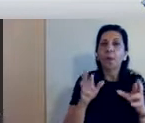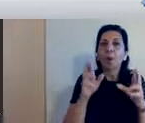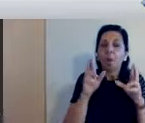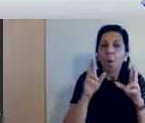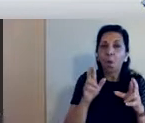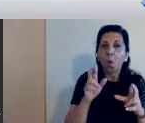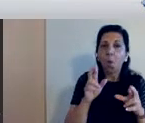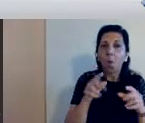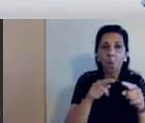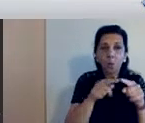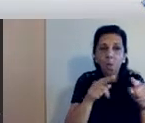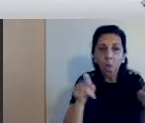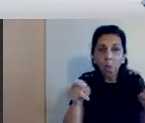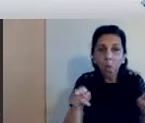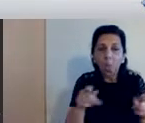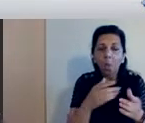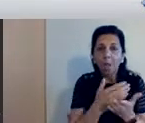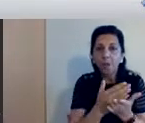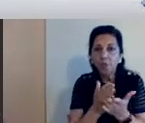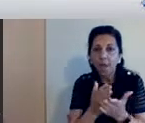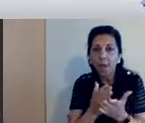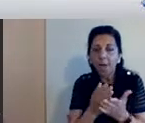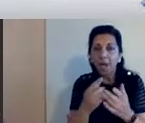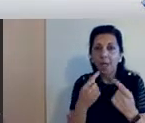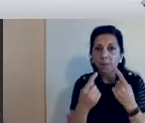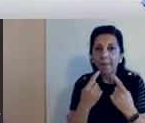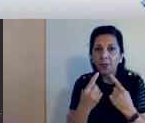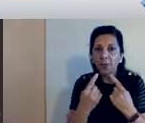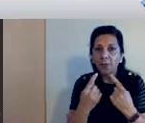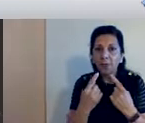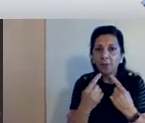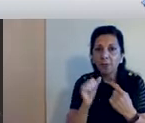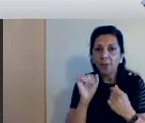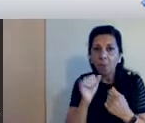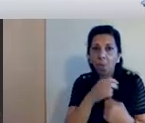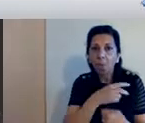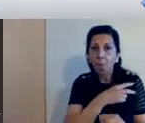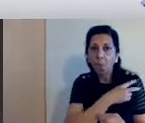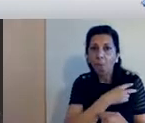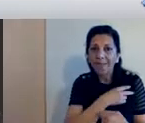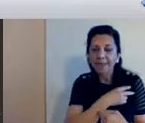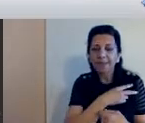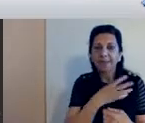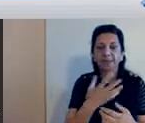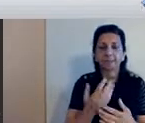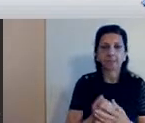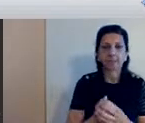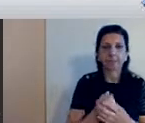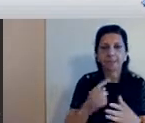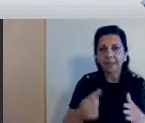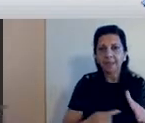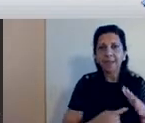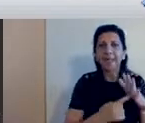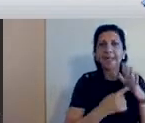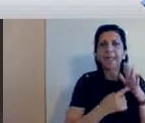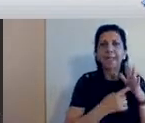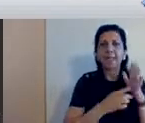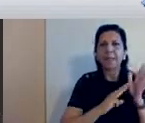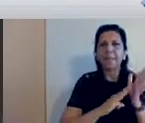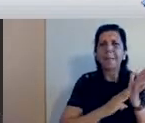you're involved in, for sure. That's the whole point. And the sort of key messages that we'd hope